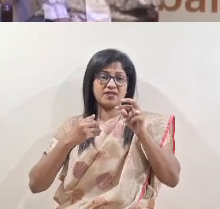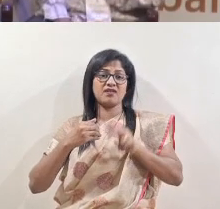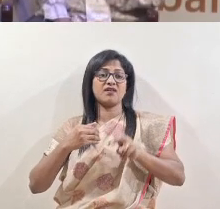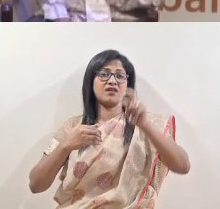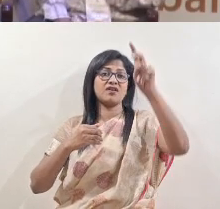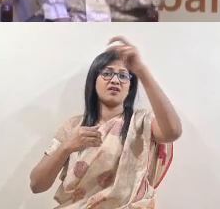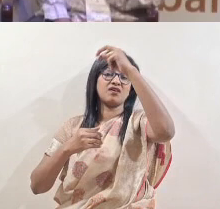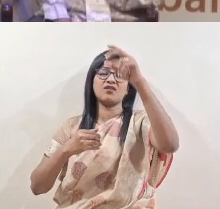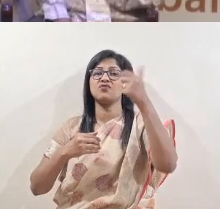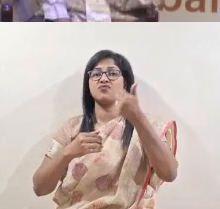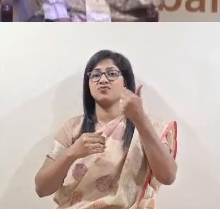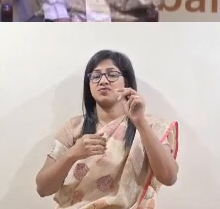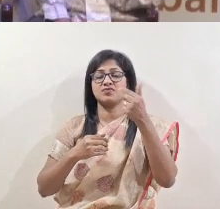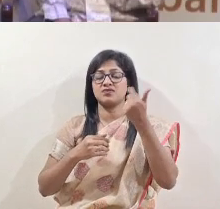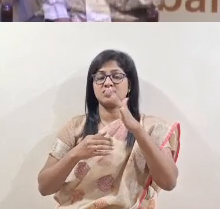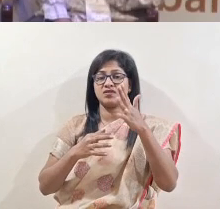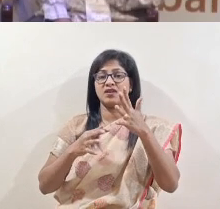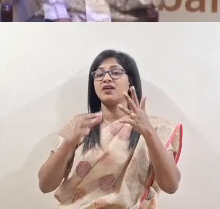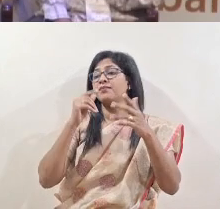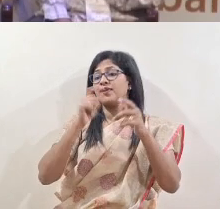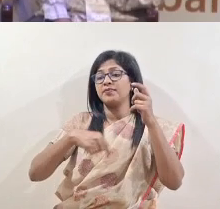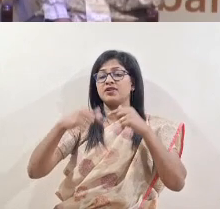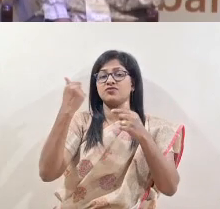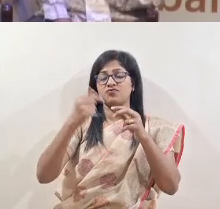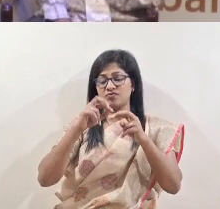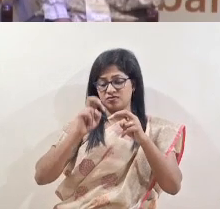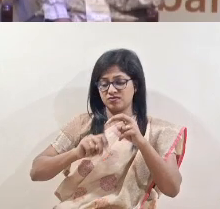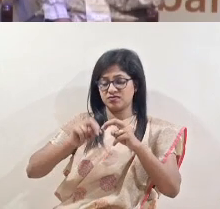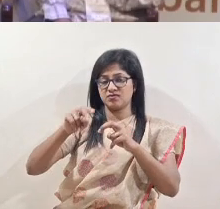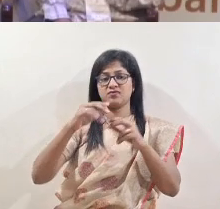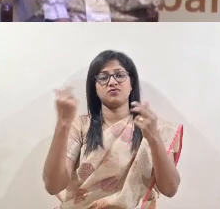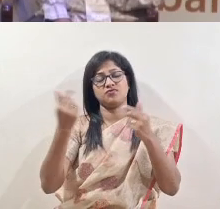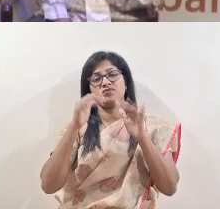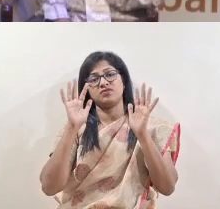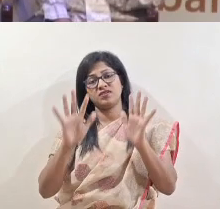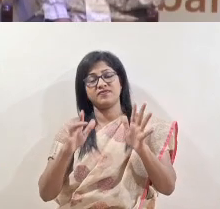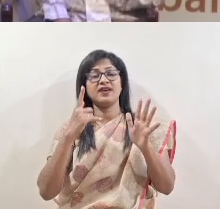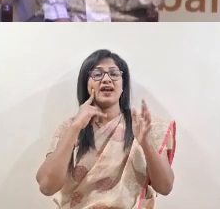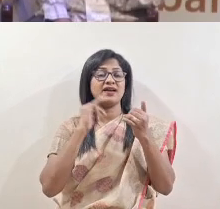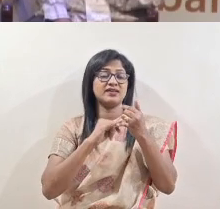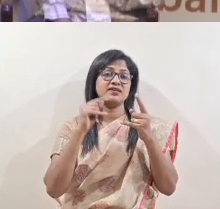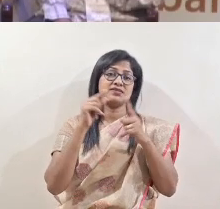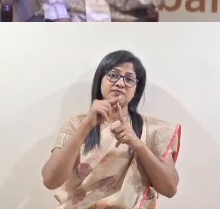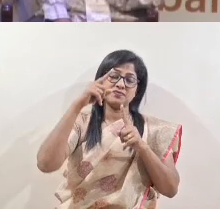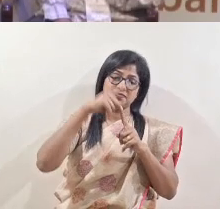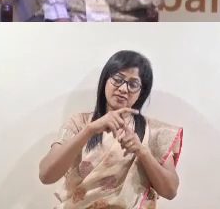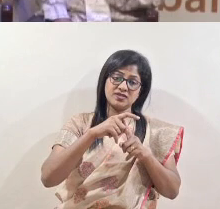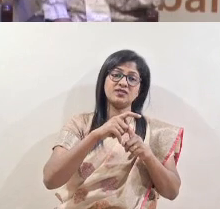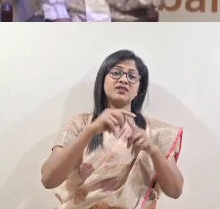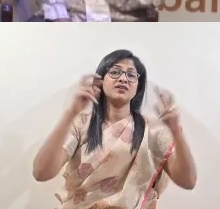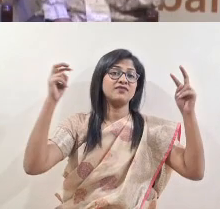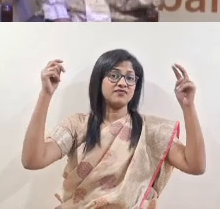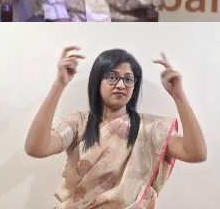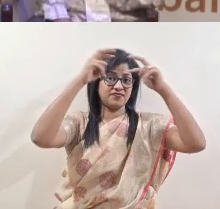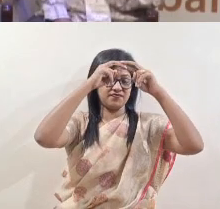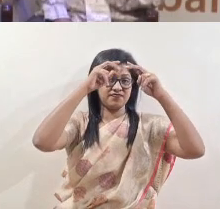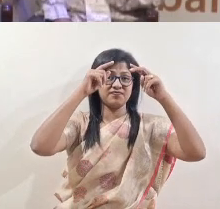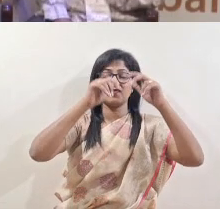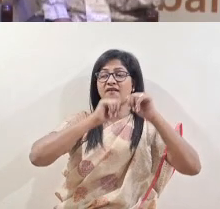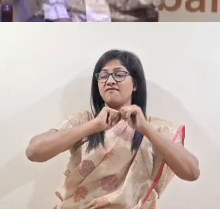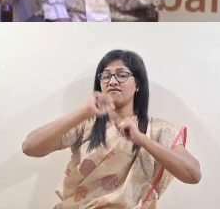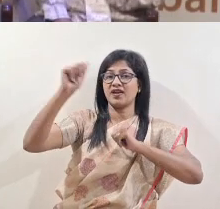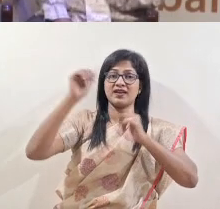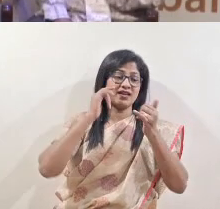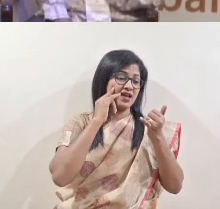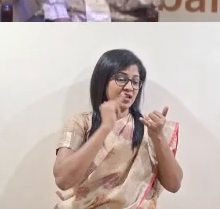people are using the crosswalk instead of the foot-over bridge. And the ISPT, the foot-over bridge is constructed far from